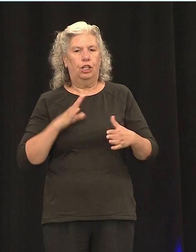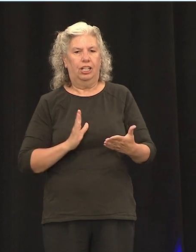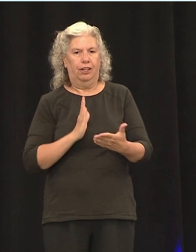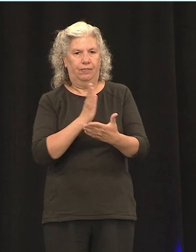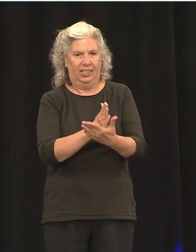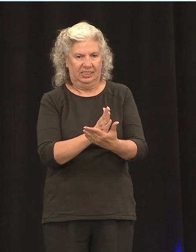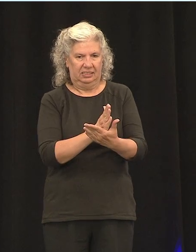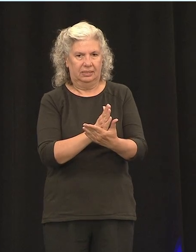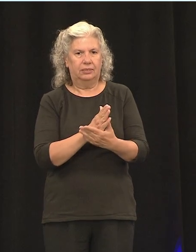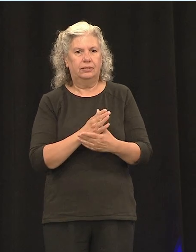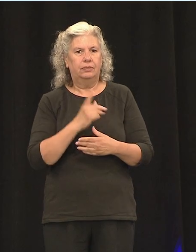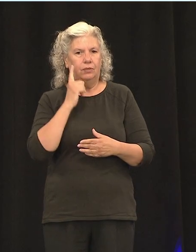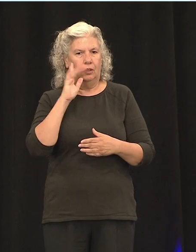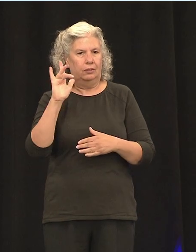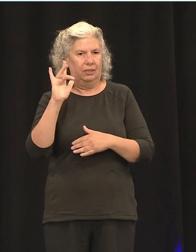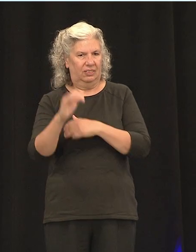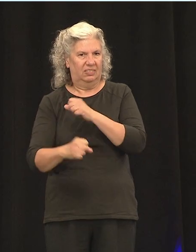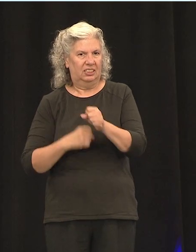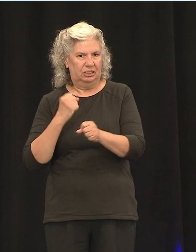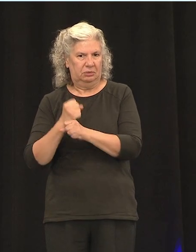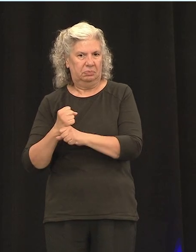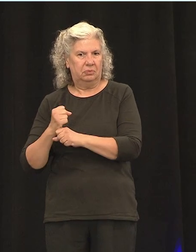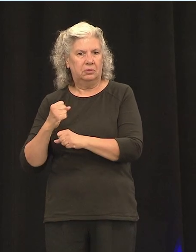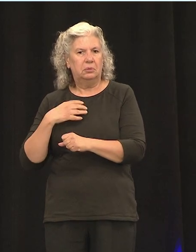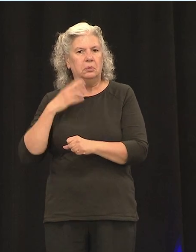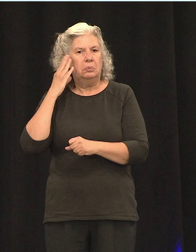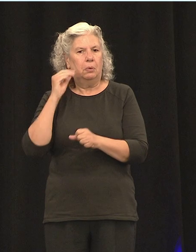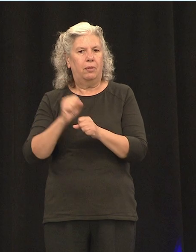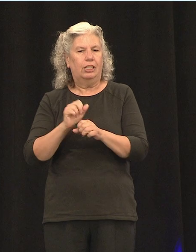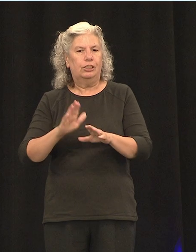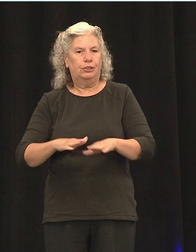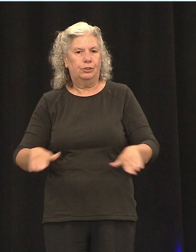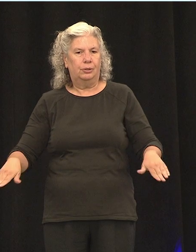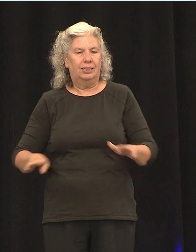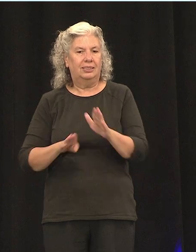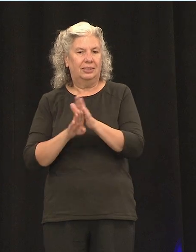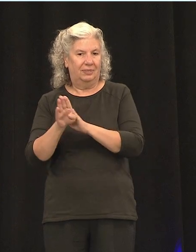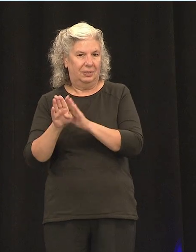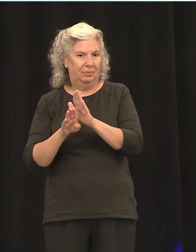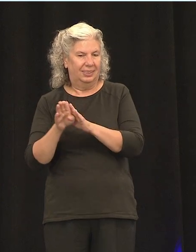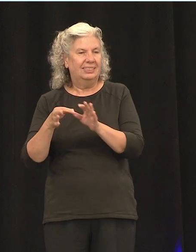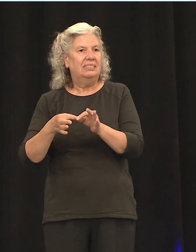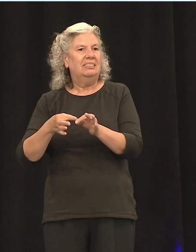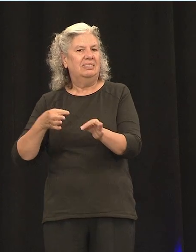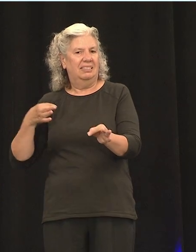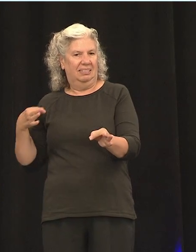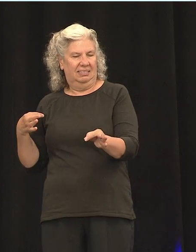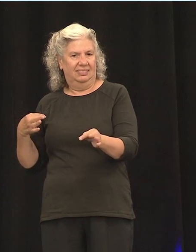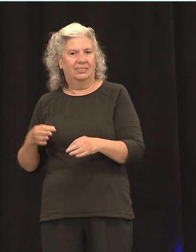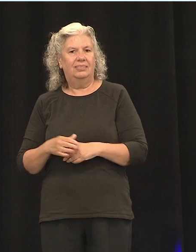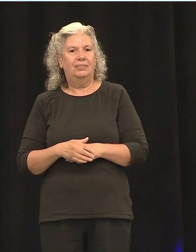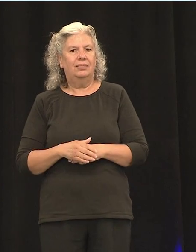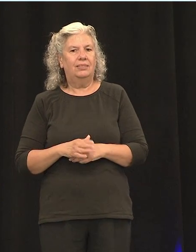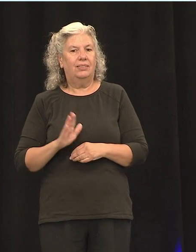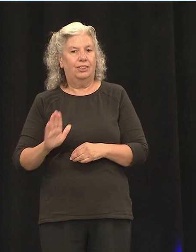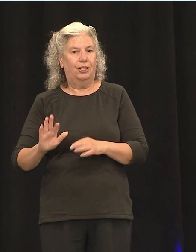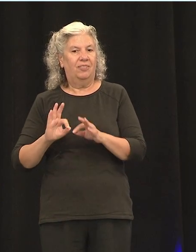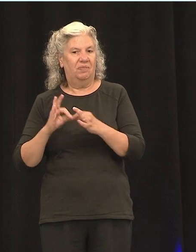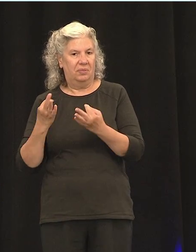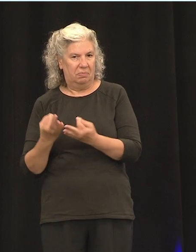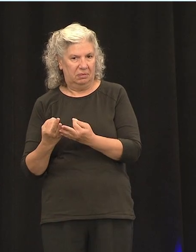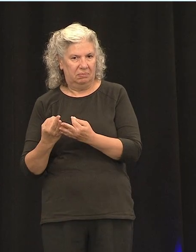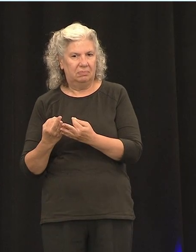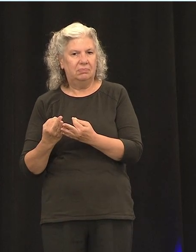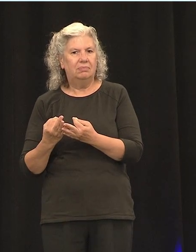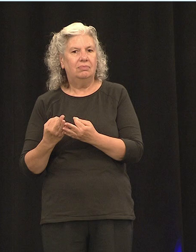I have experience working with children with developmental delays and their families, and I've experienced transitioning them from